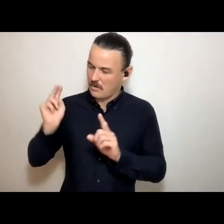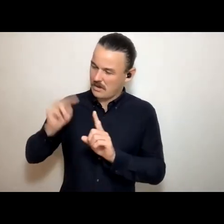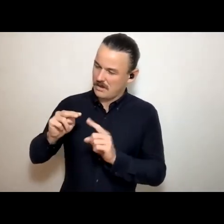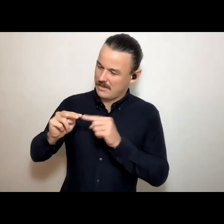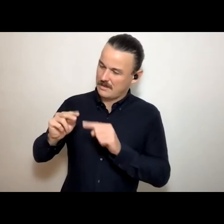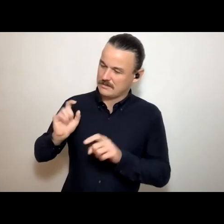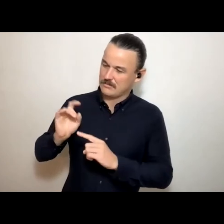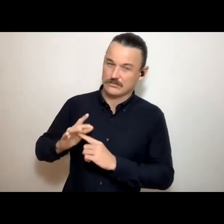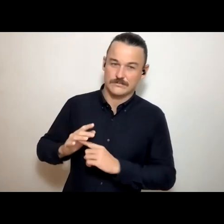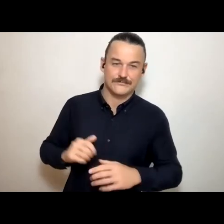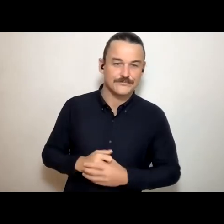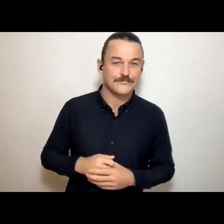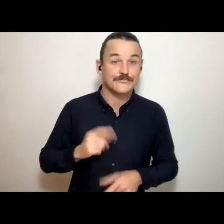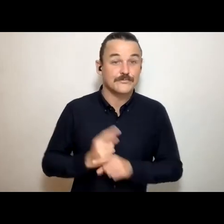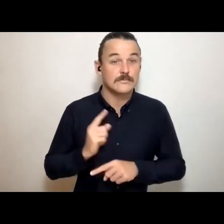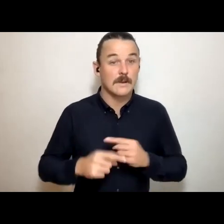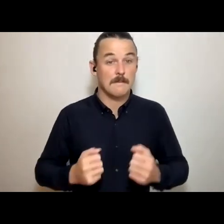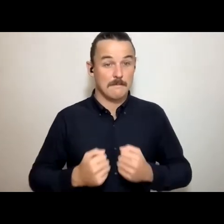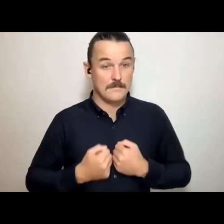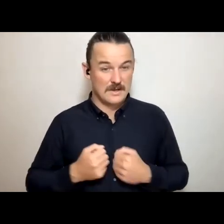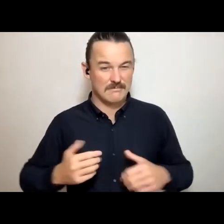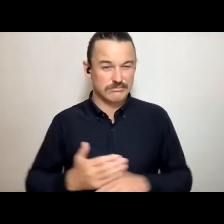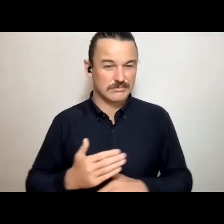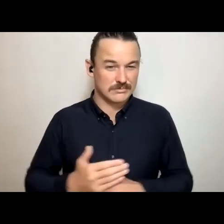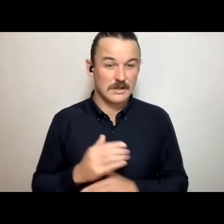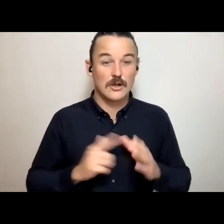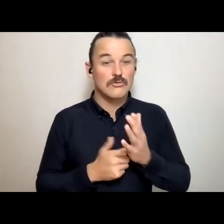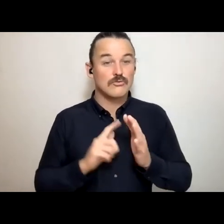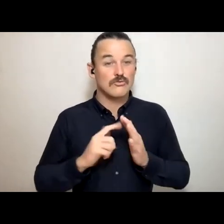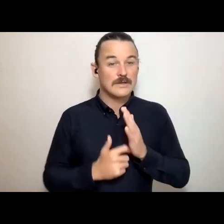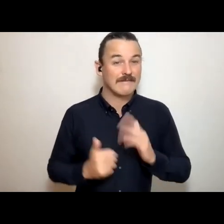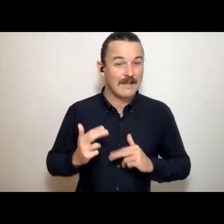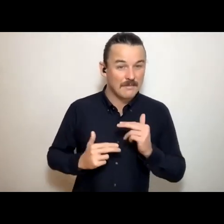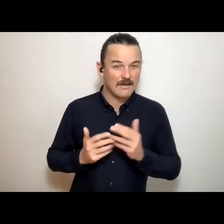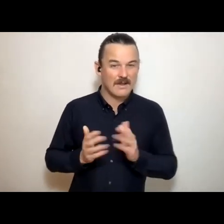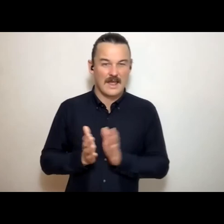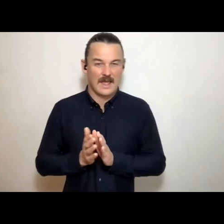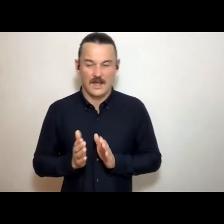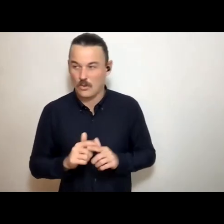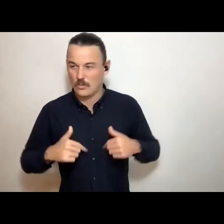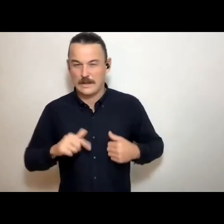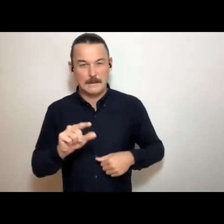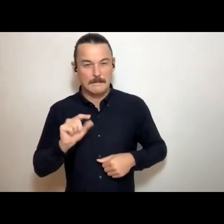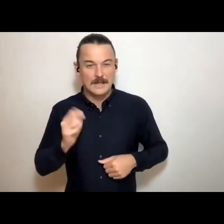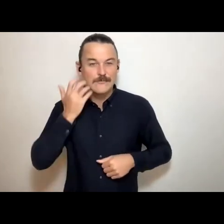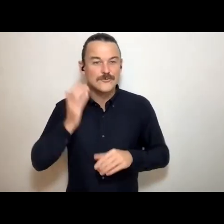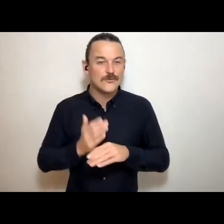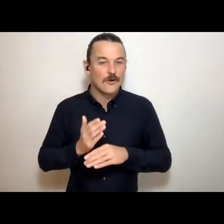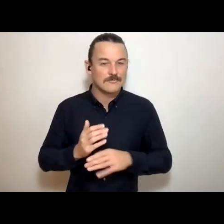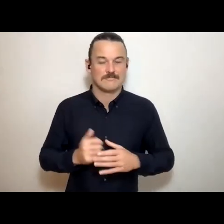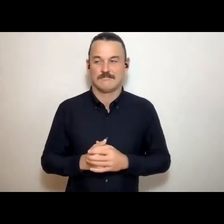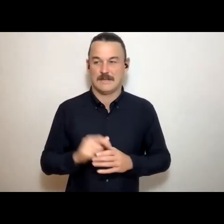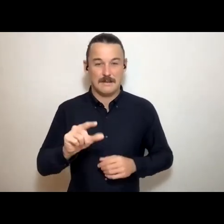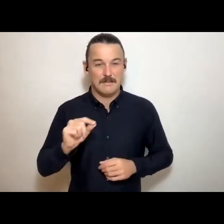about my own practice, um, the idea of career development and how we think about how we choose professions, our jobs, our roles,